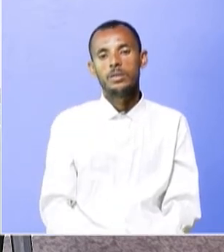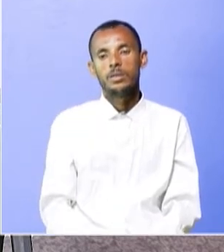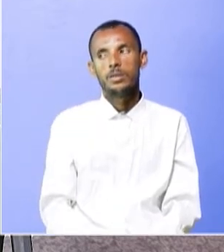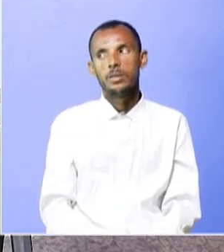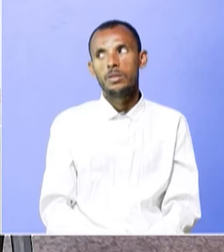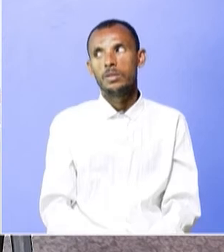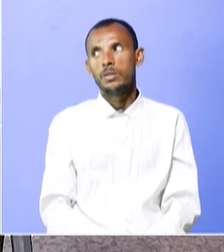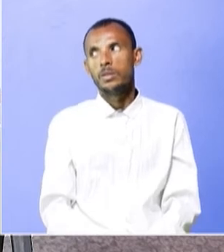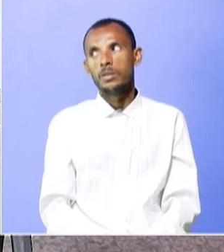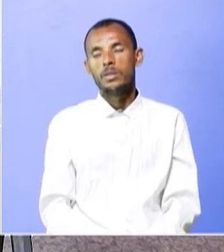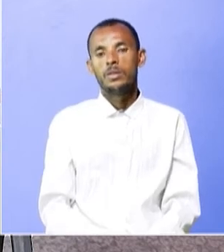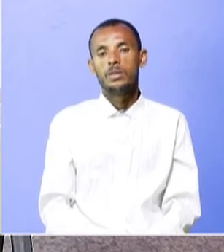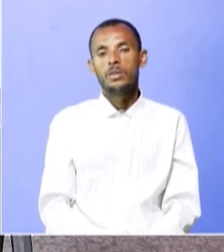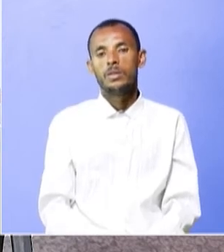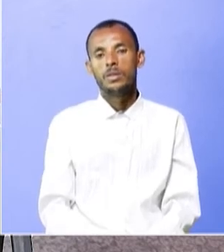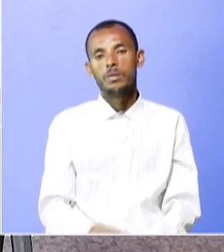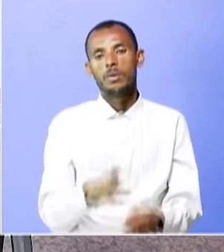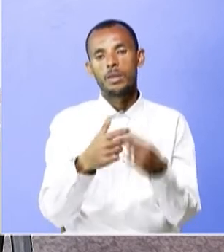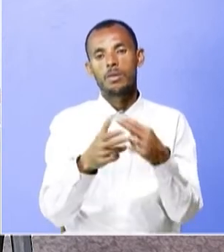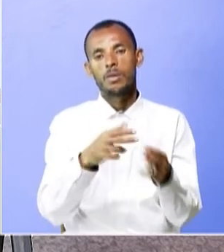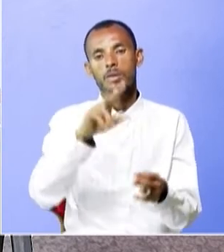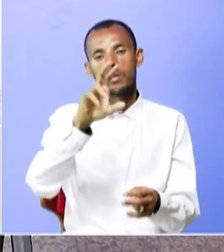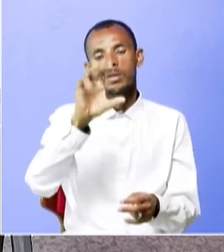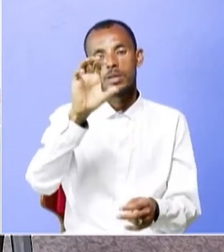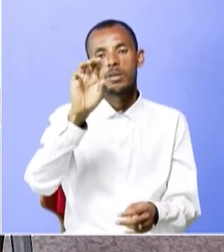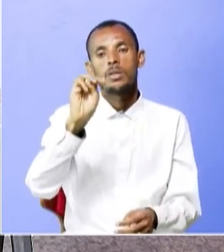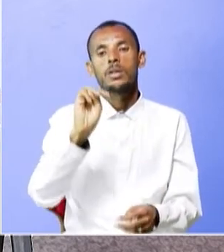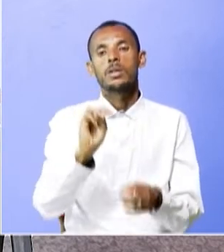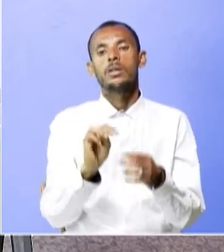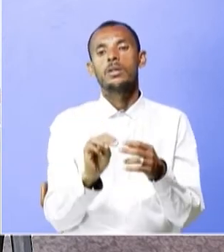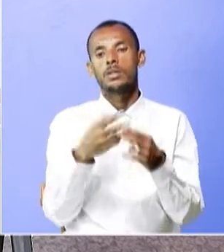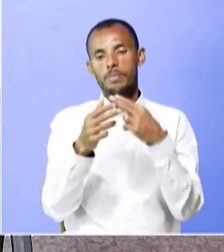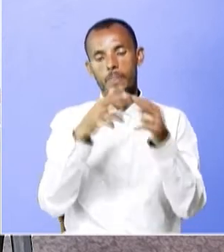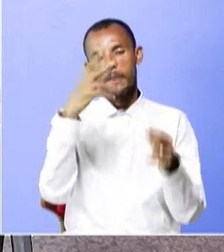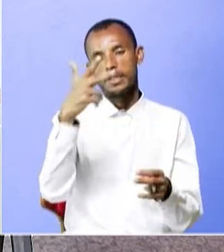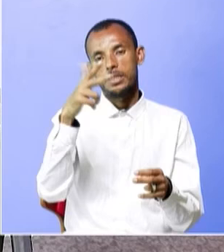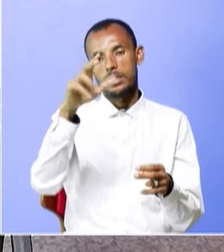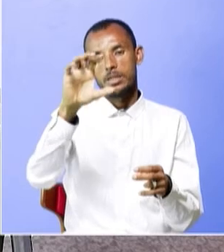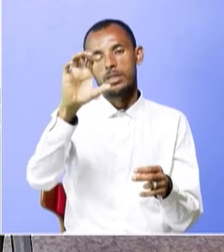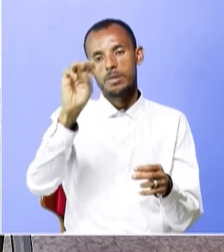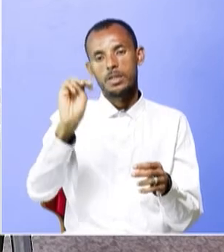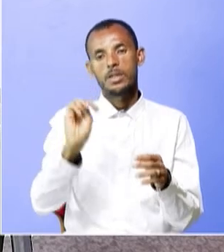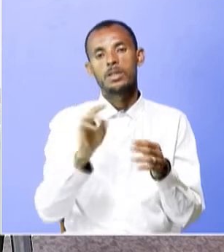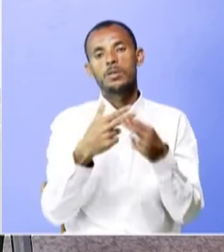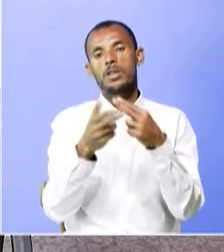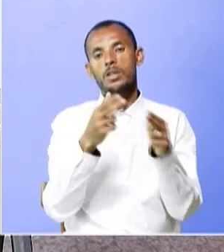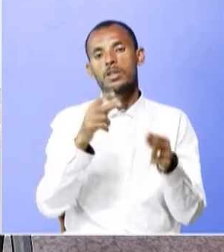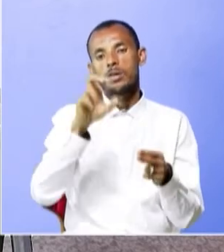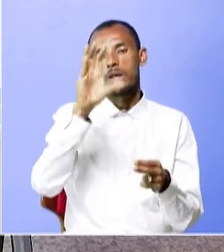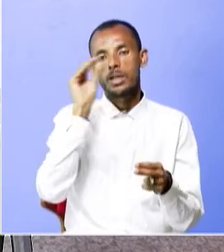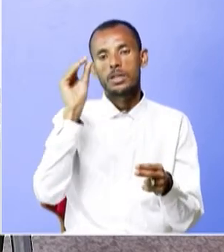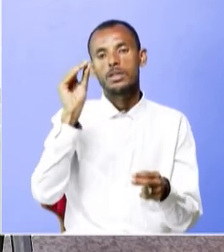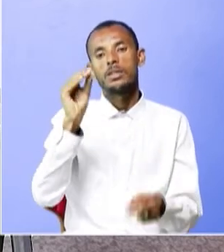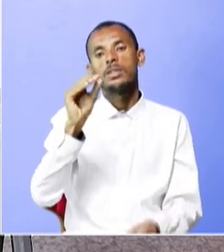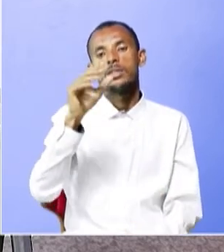not square. Okay, multiply 20 centimeter by 13 centimeter. The product of 20 and